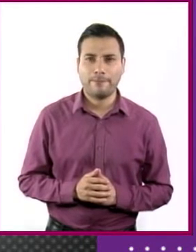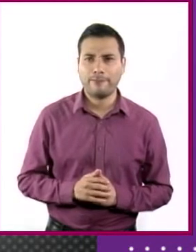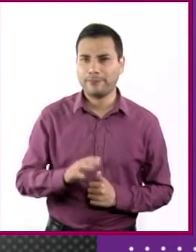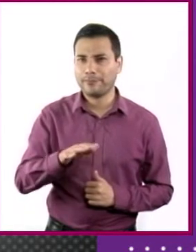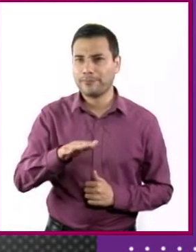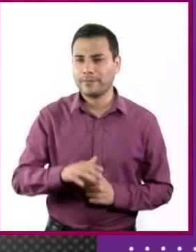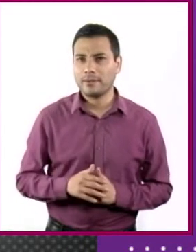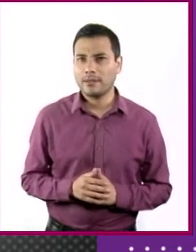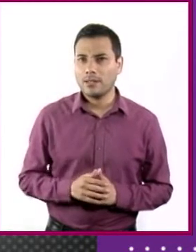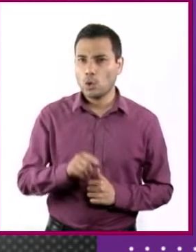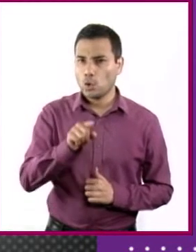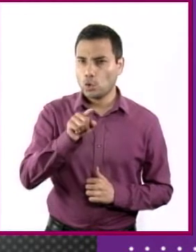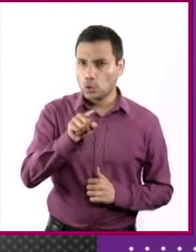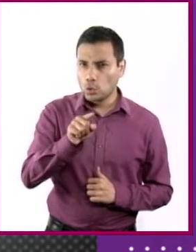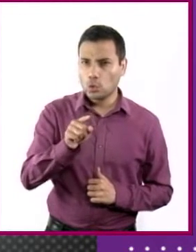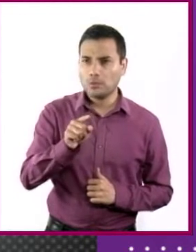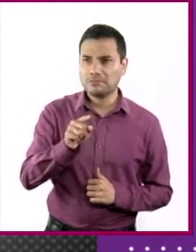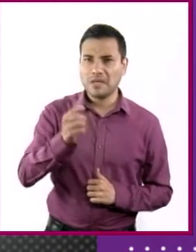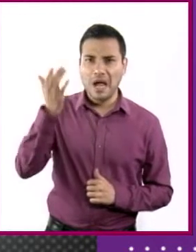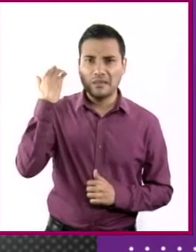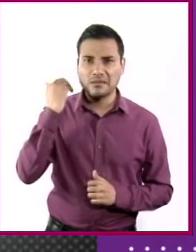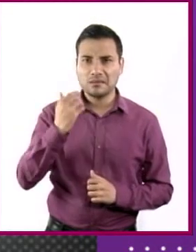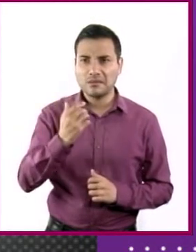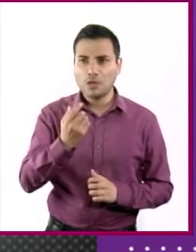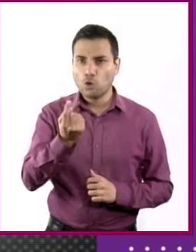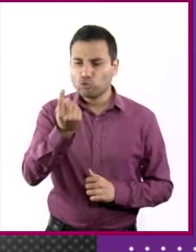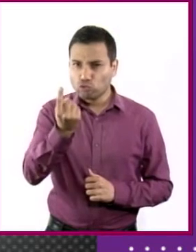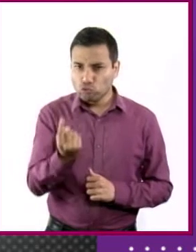Could you ride skateboards when you were in primary school?